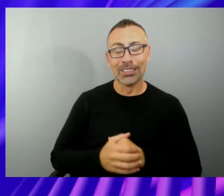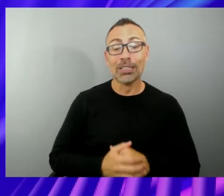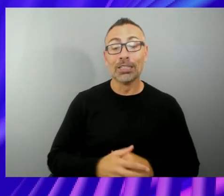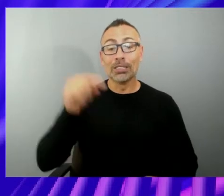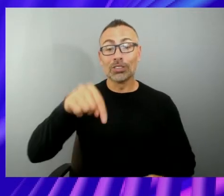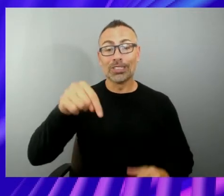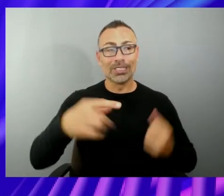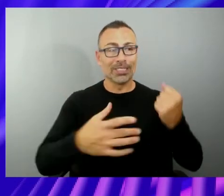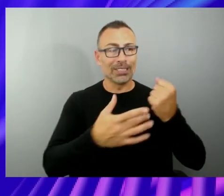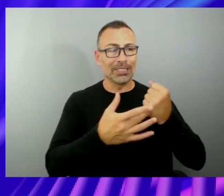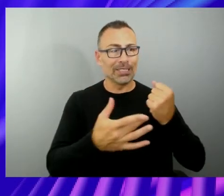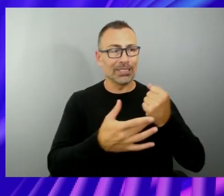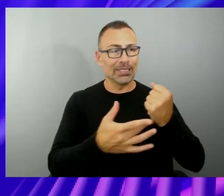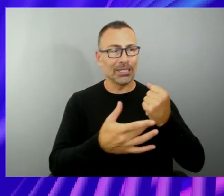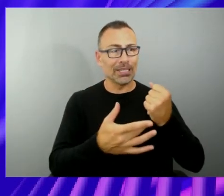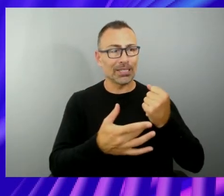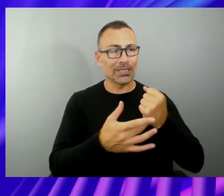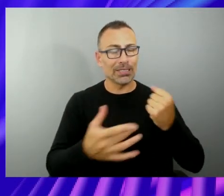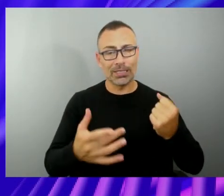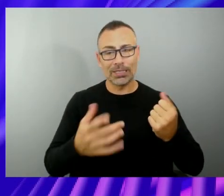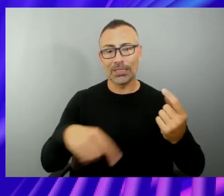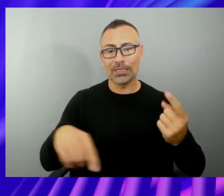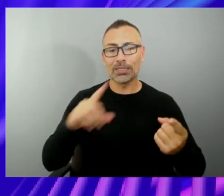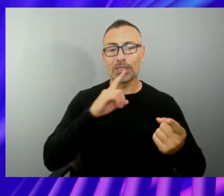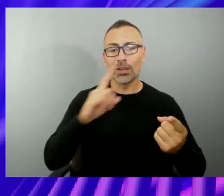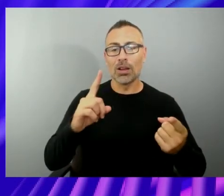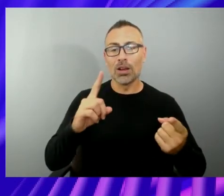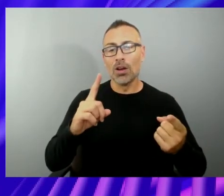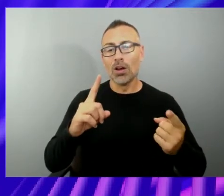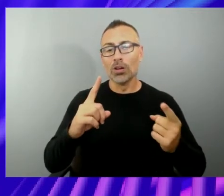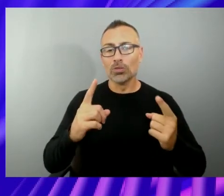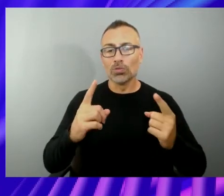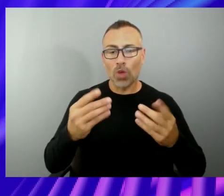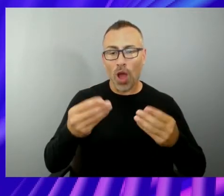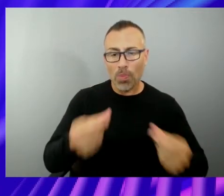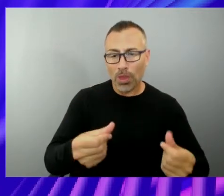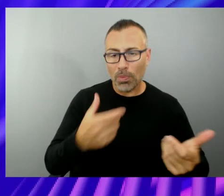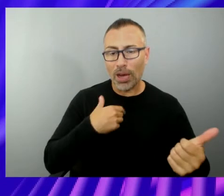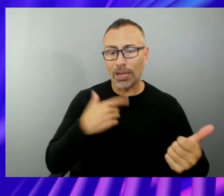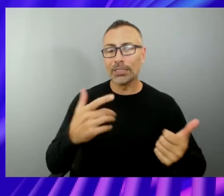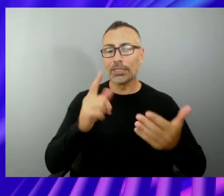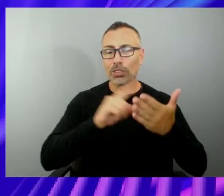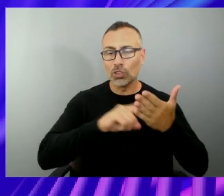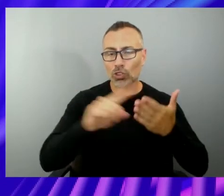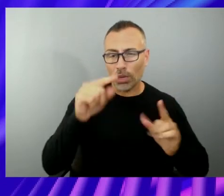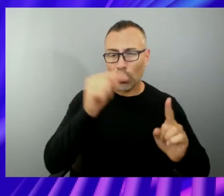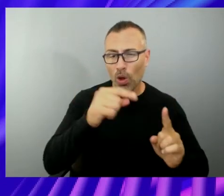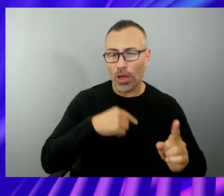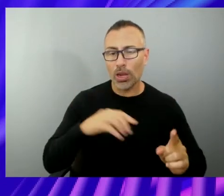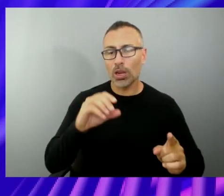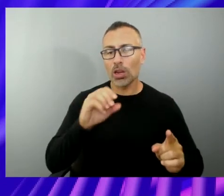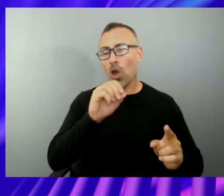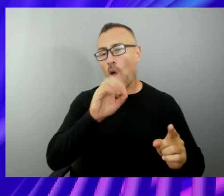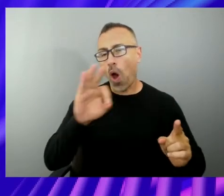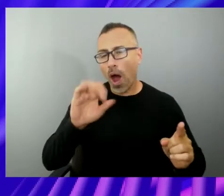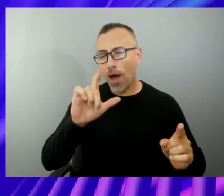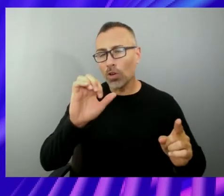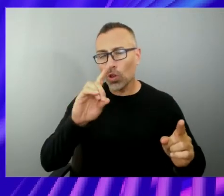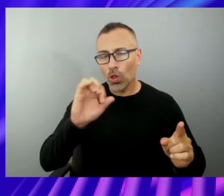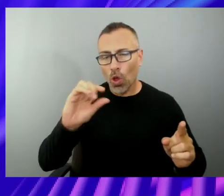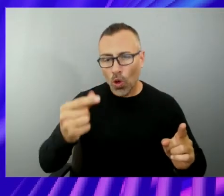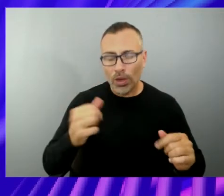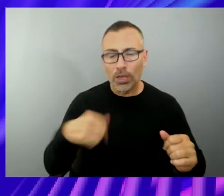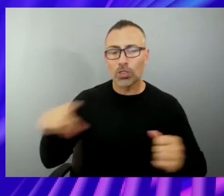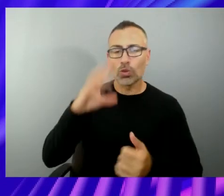are optimizer state sharding, activation checkpointing, and activation offloading. So I will talk about these when we'll do a walkthrough